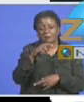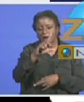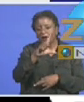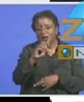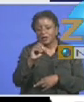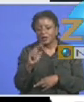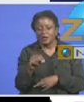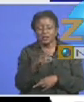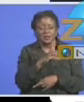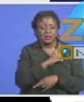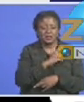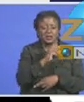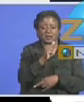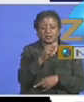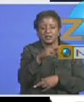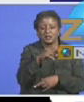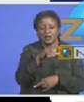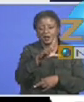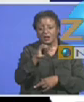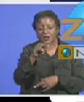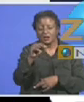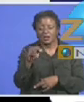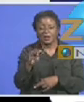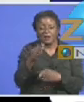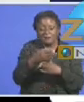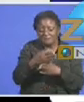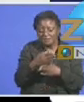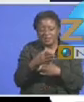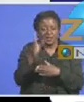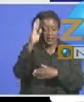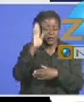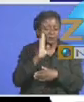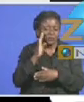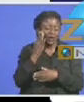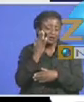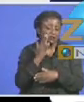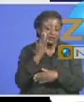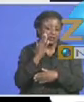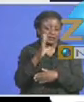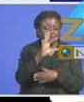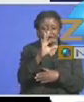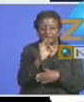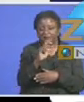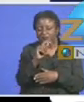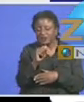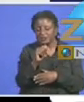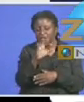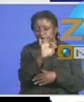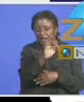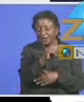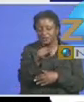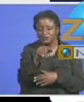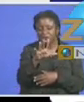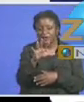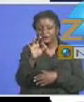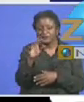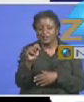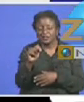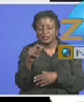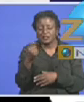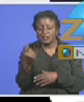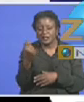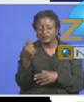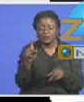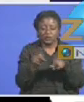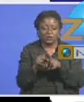having a medium brown complexion and standing between 5 feet 9 inches and 5 feet 11 inches tall. He's also of